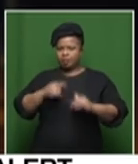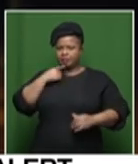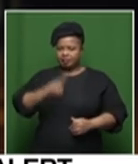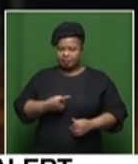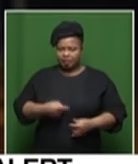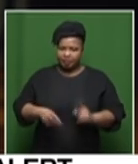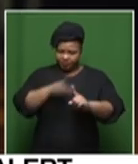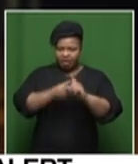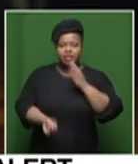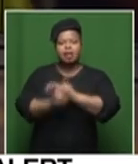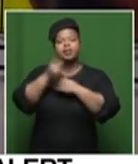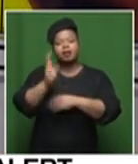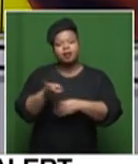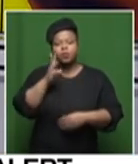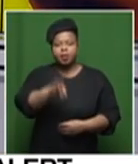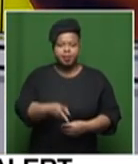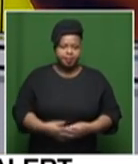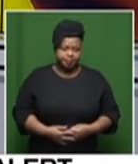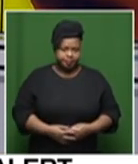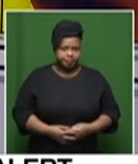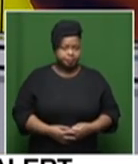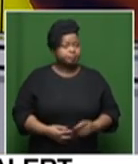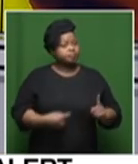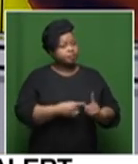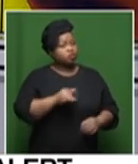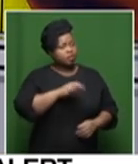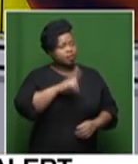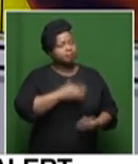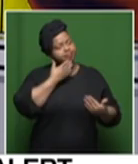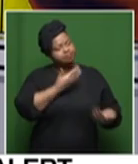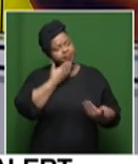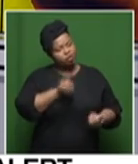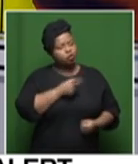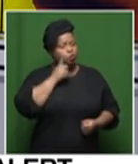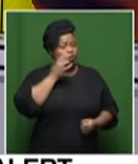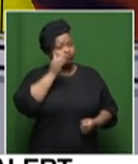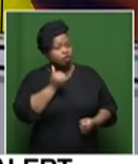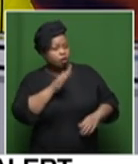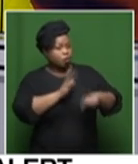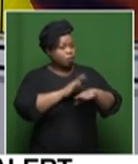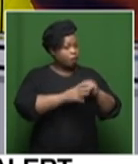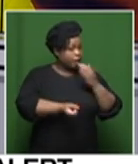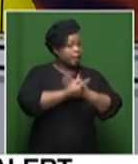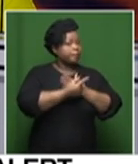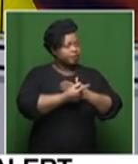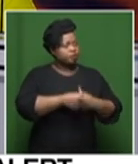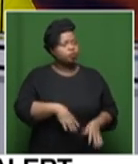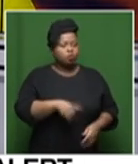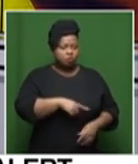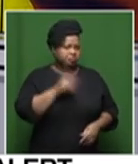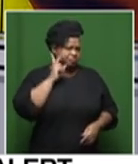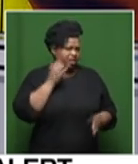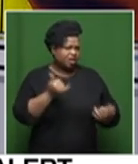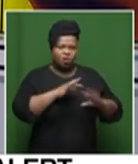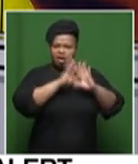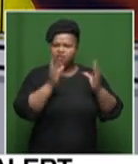of violence. All right. Criselda, we'll keep checking in with you if anything does happen. But as you heard, for now,